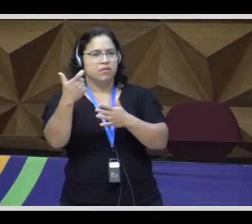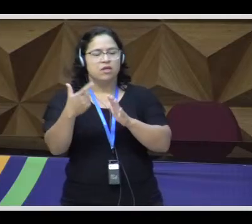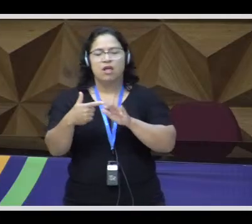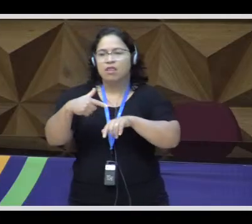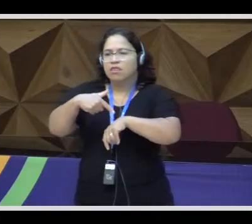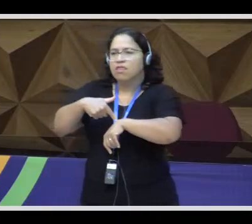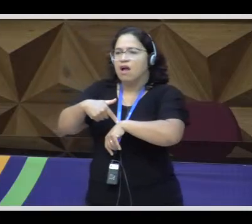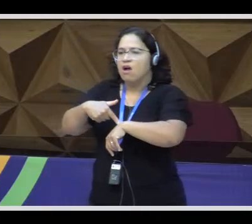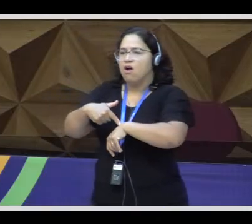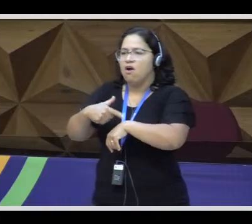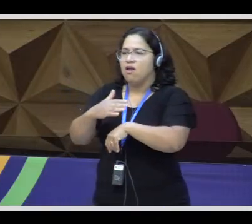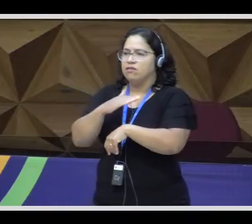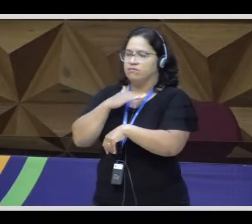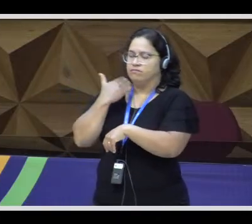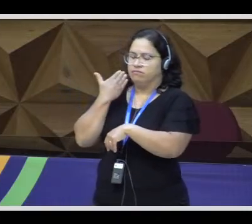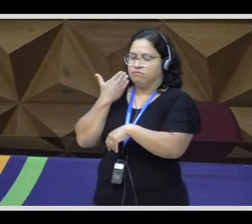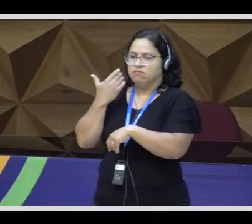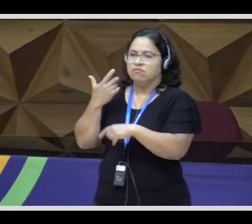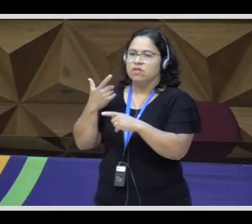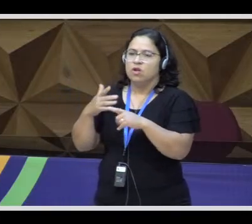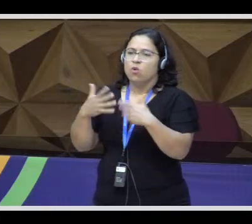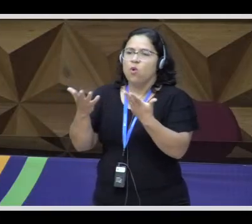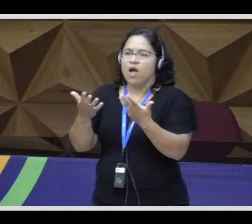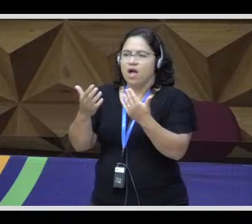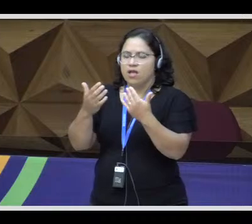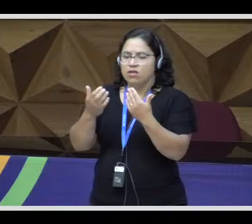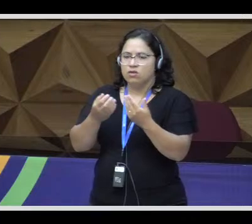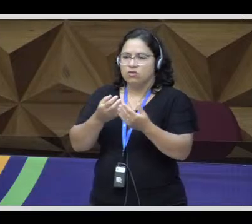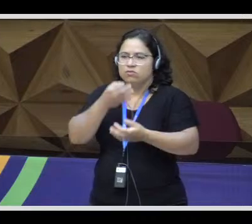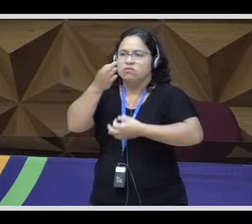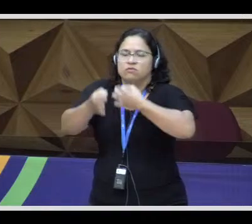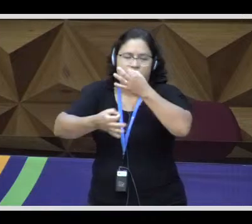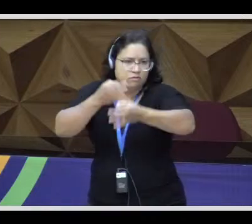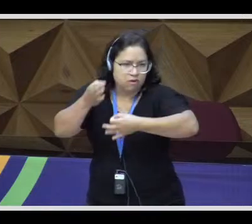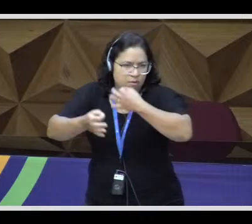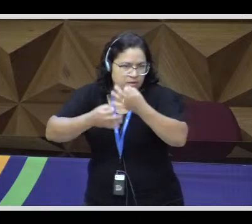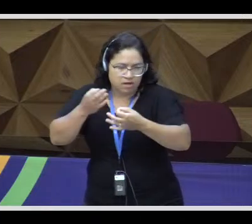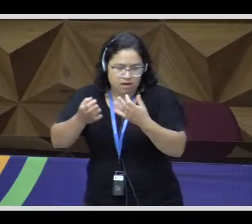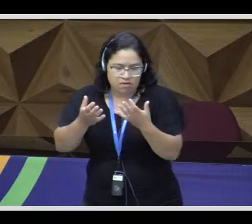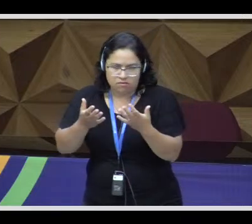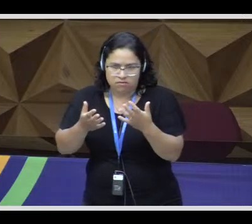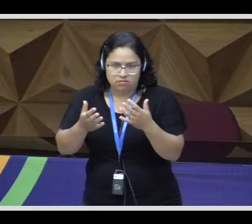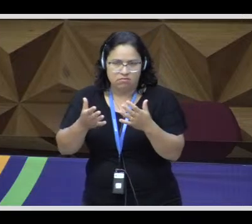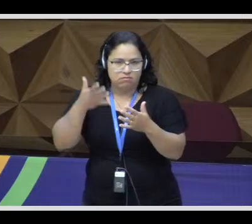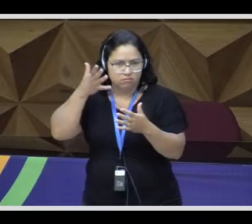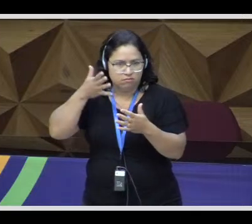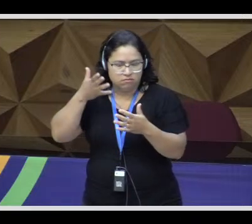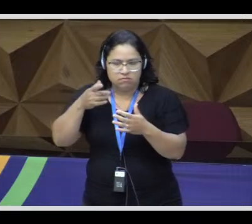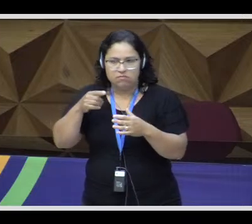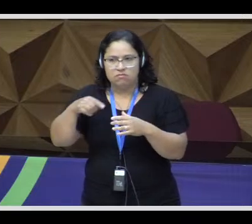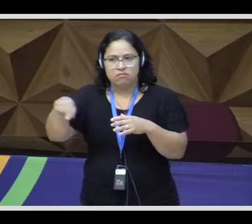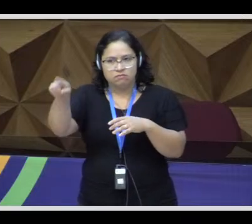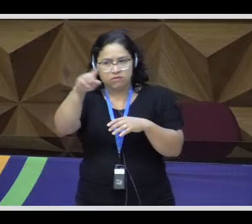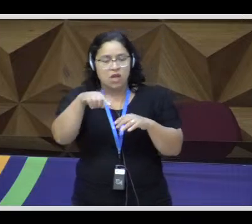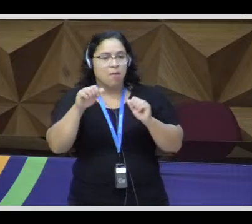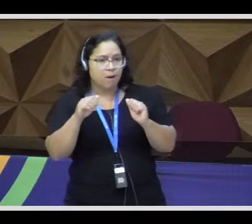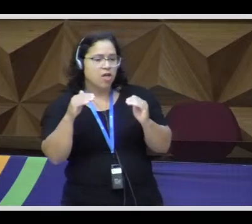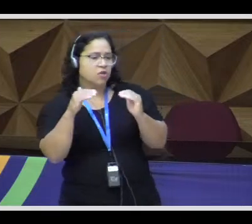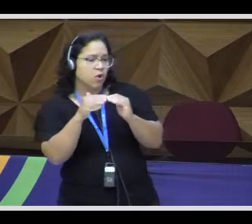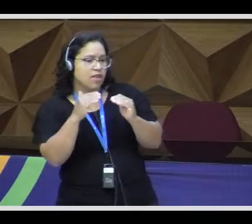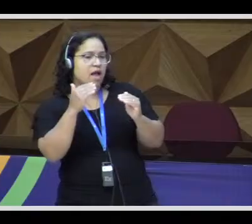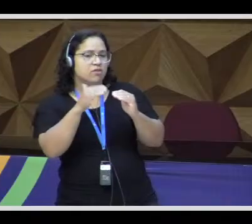his ideas. You might agree or disagree with him, but again, he was just doing the right way, right?